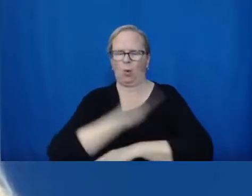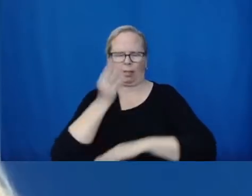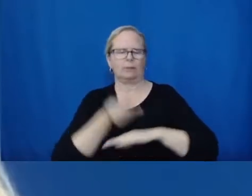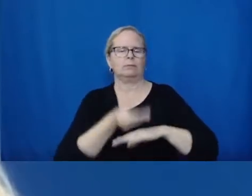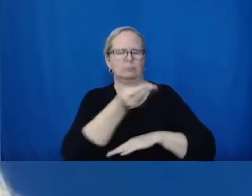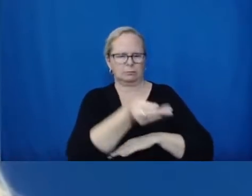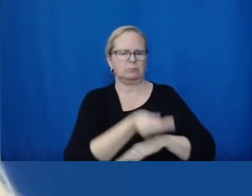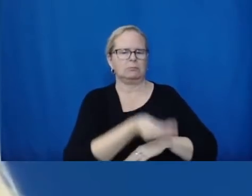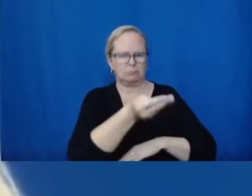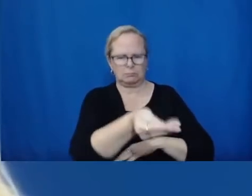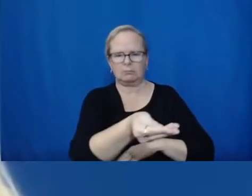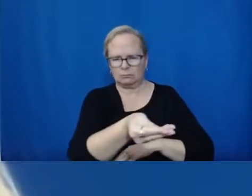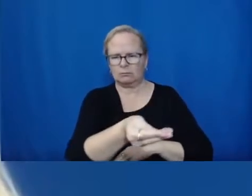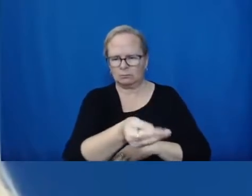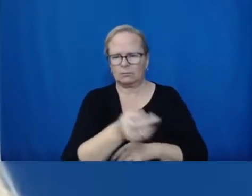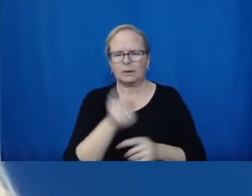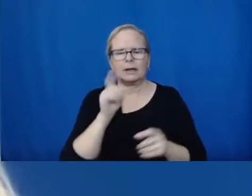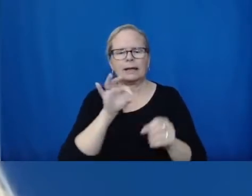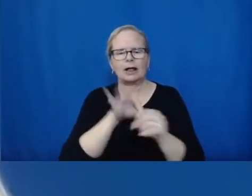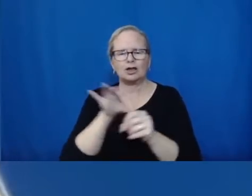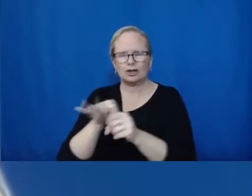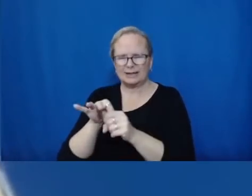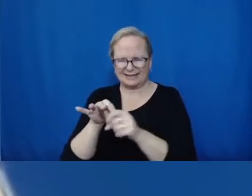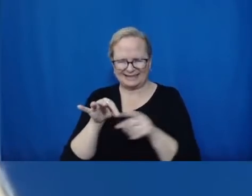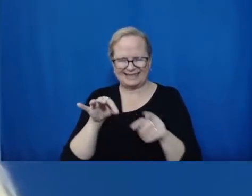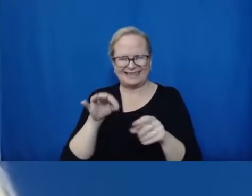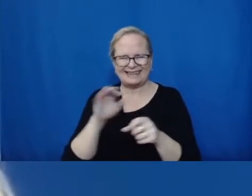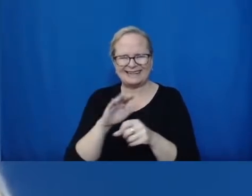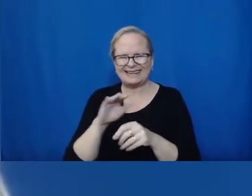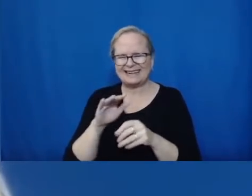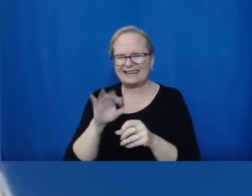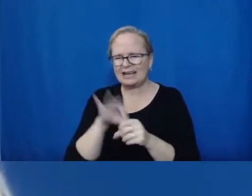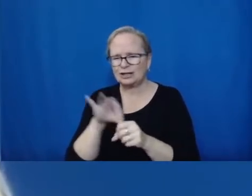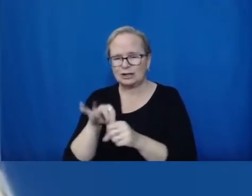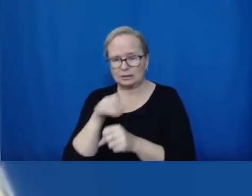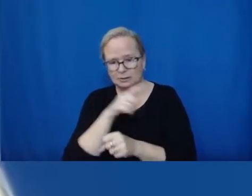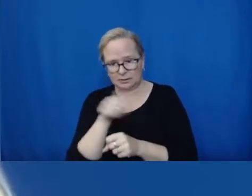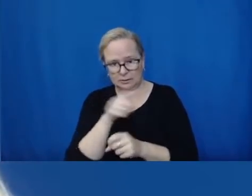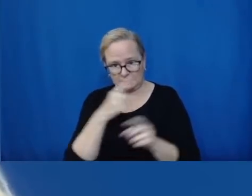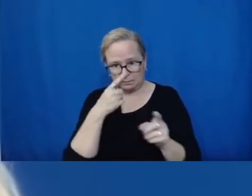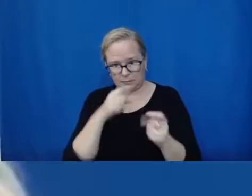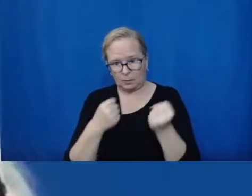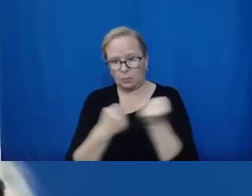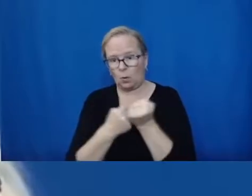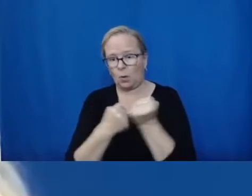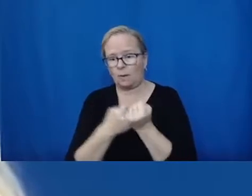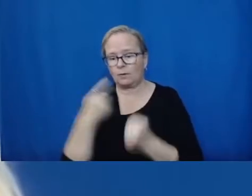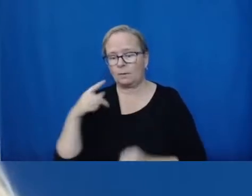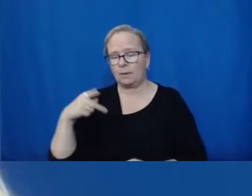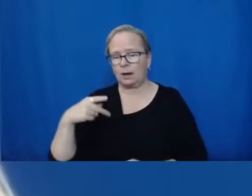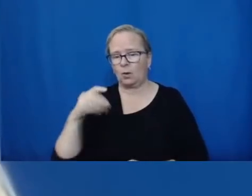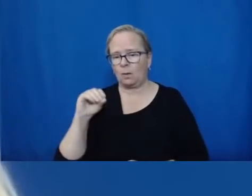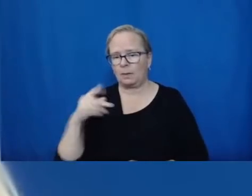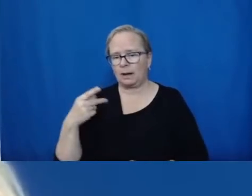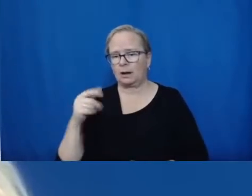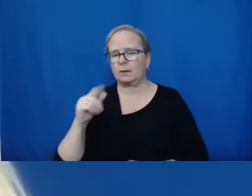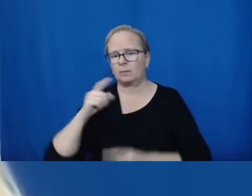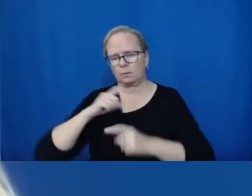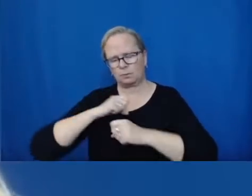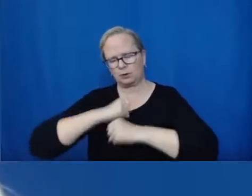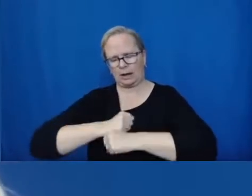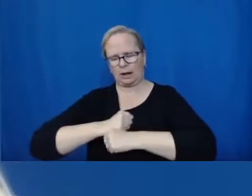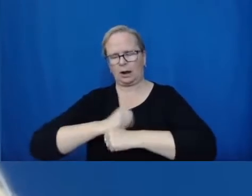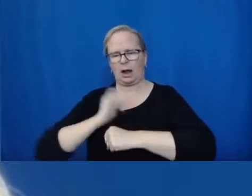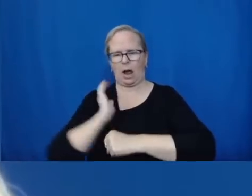area. Elections are coming up on October 18th, and ask them if they will support the platform that the Protect Our